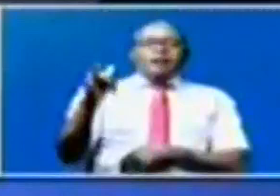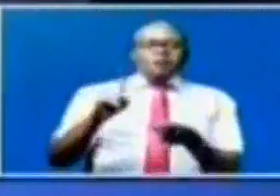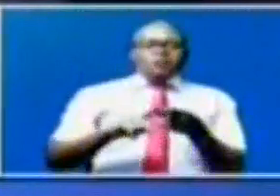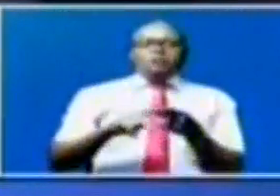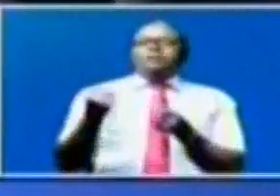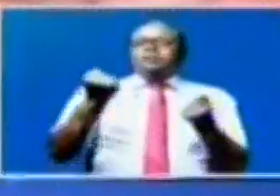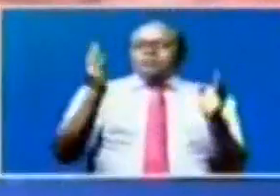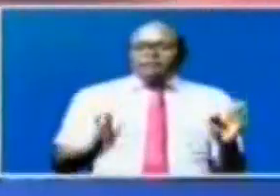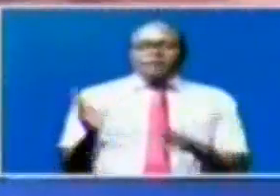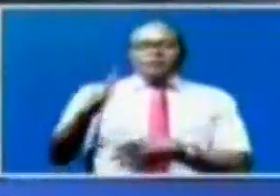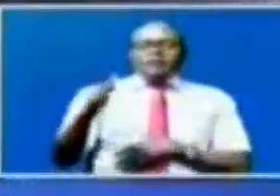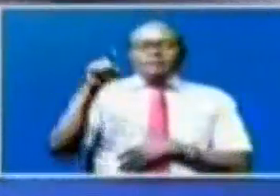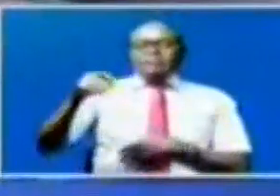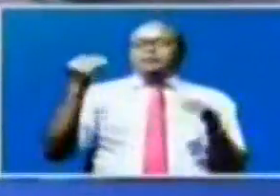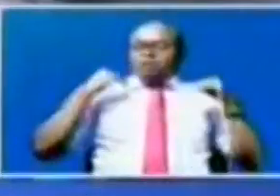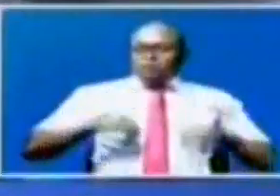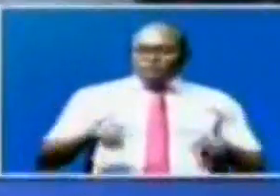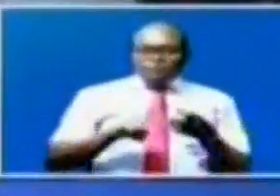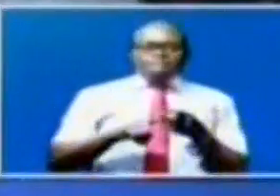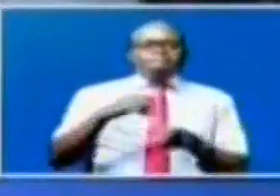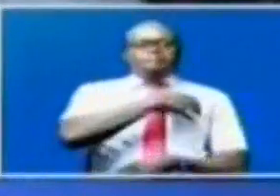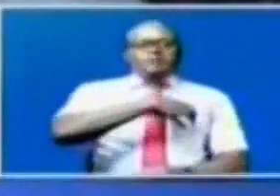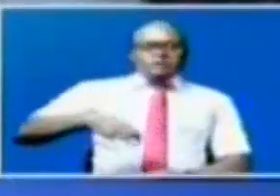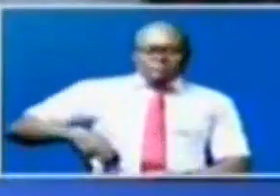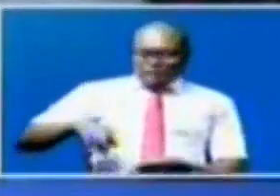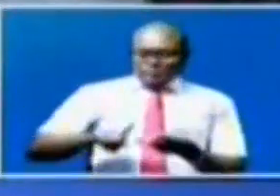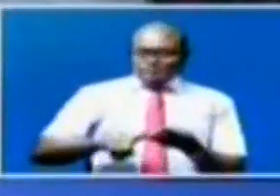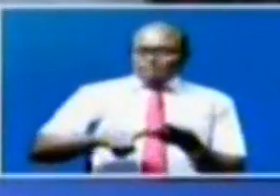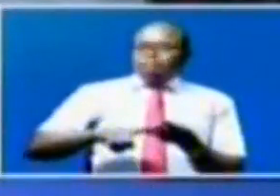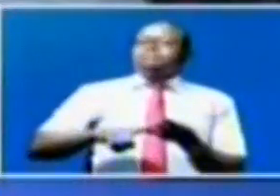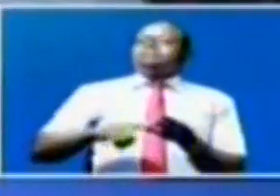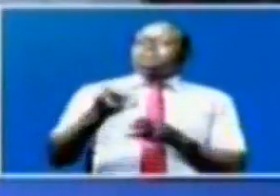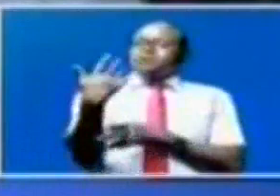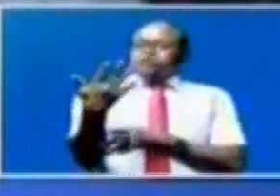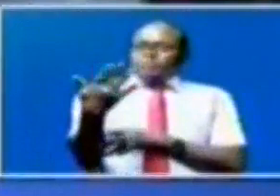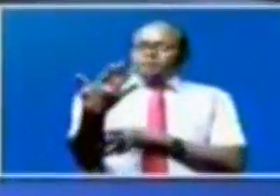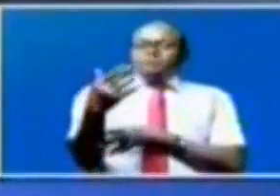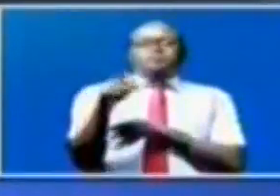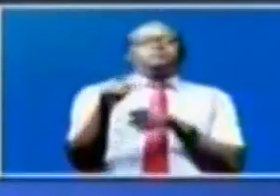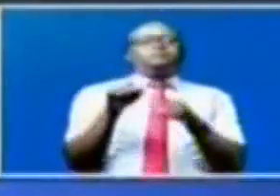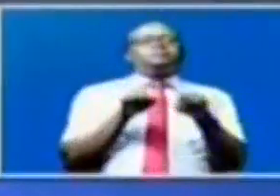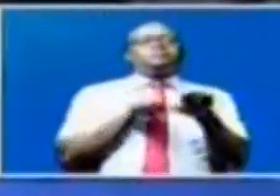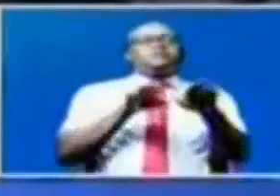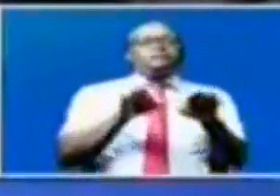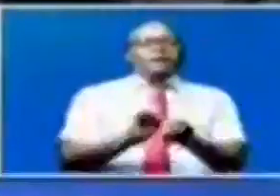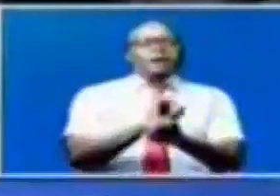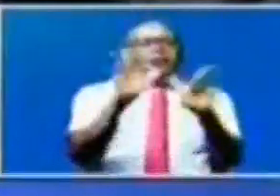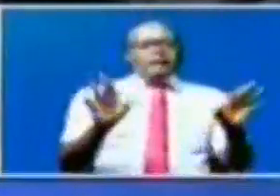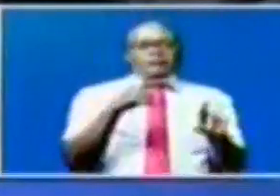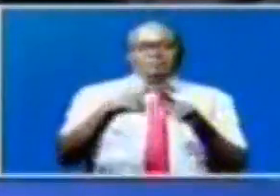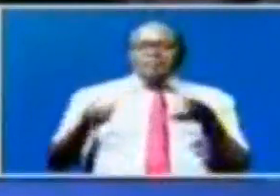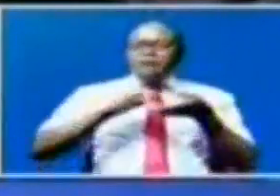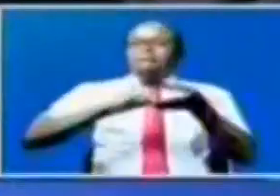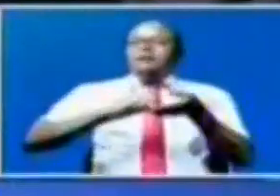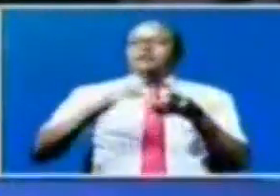and conductors, working seat belts, as well as the required documentary traffic clearances. But the